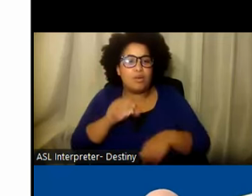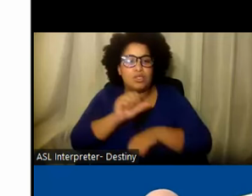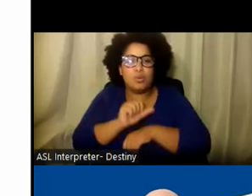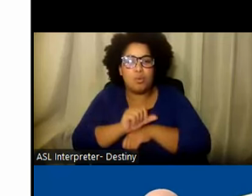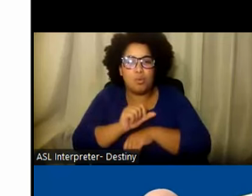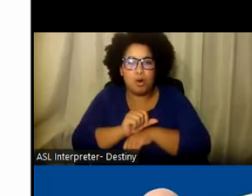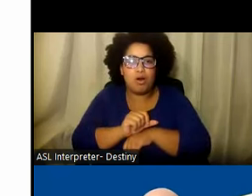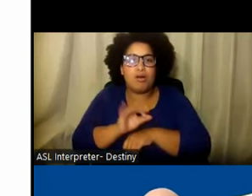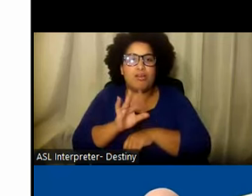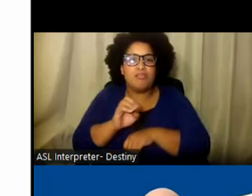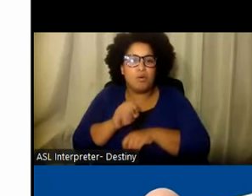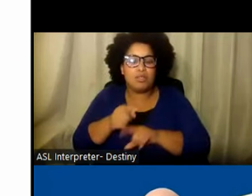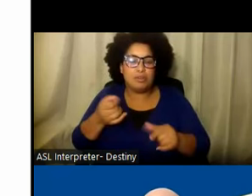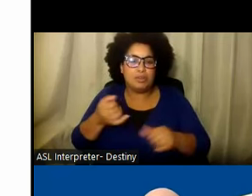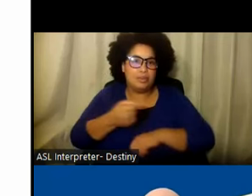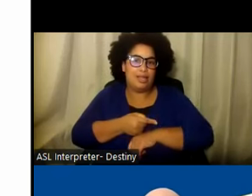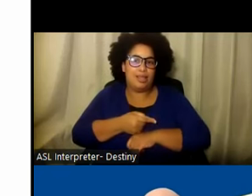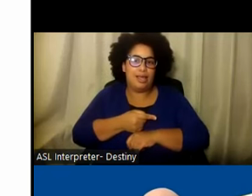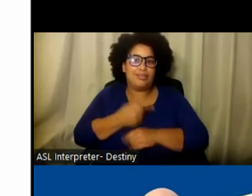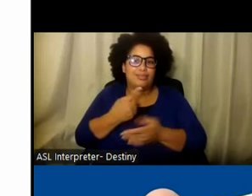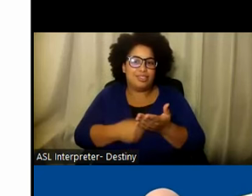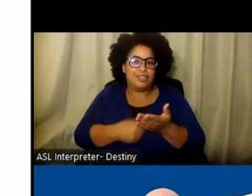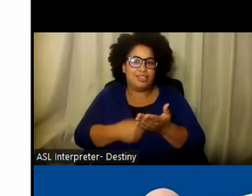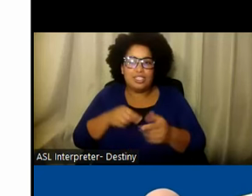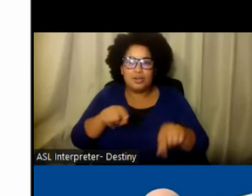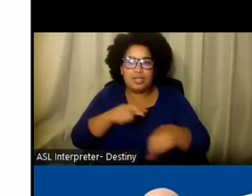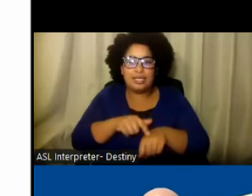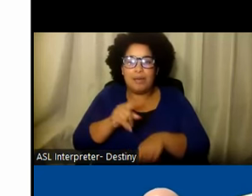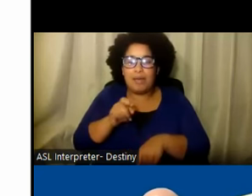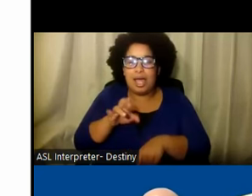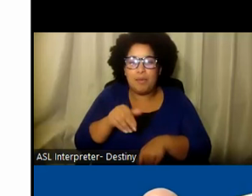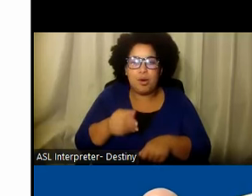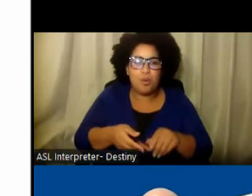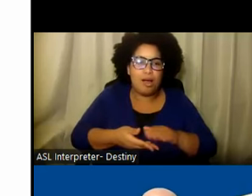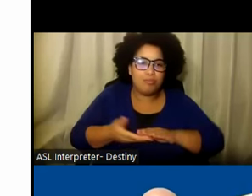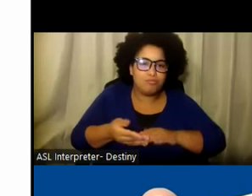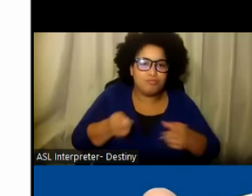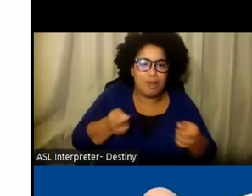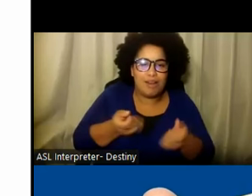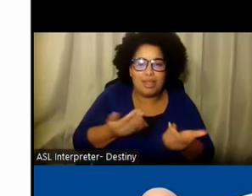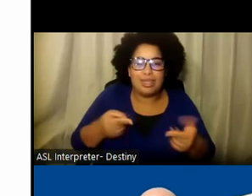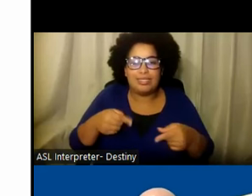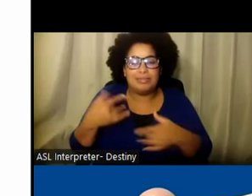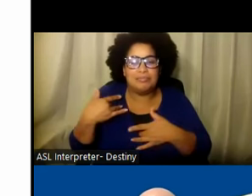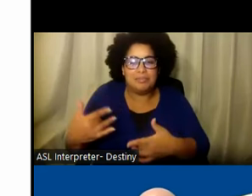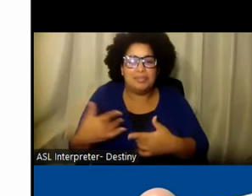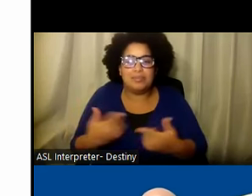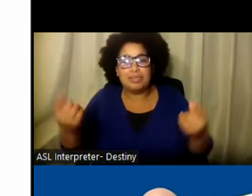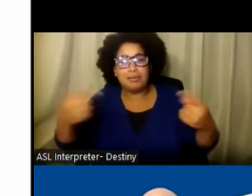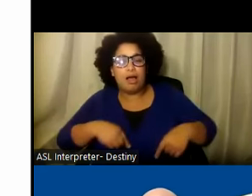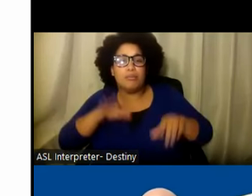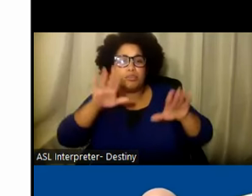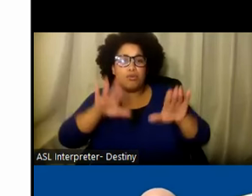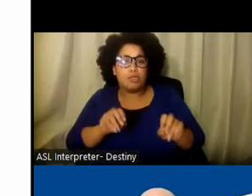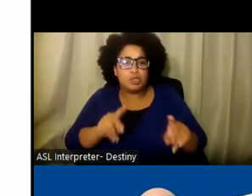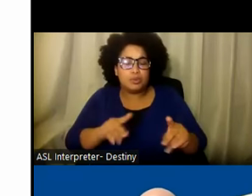of today's webinar. During that lunch and learn, Amber will be running the show there per usual. So please do come out. It's a great opportunity